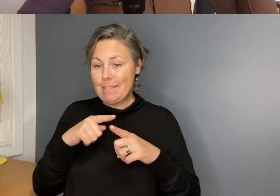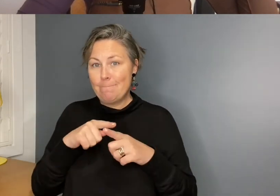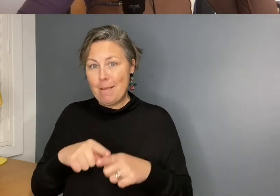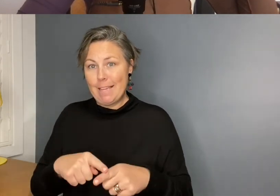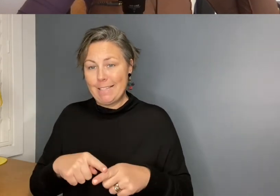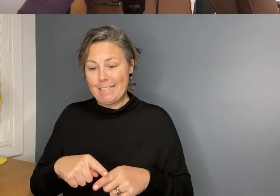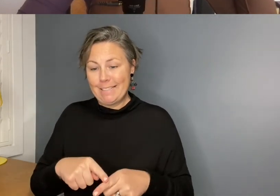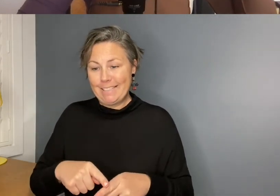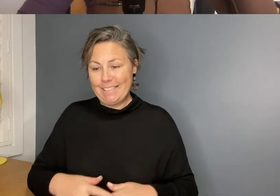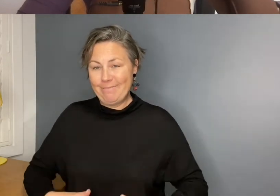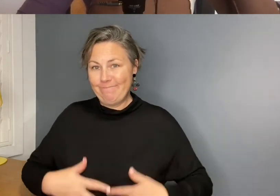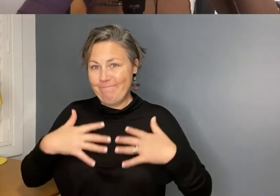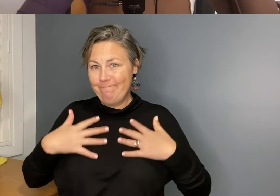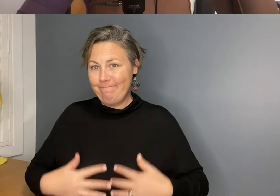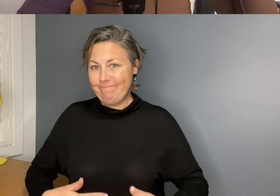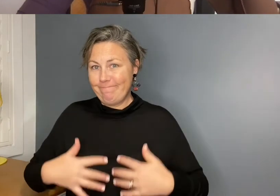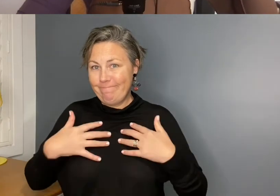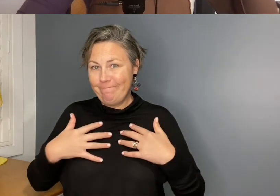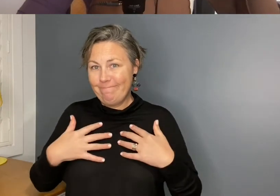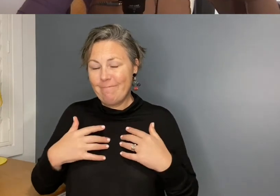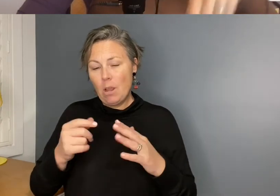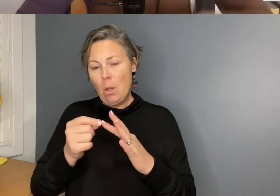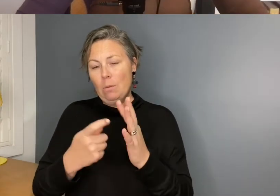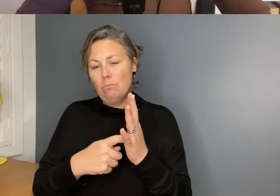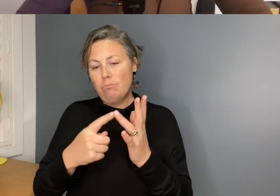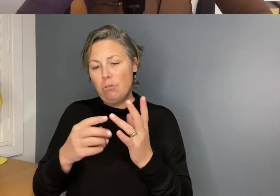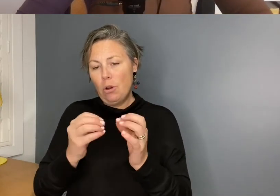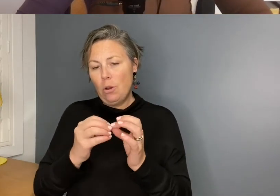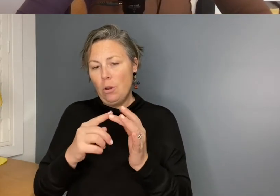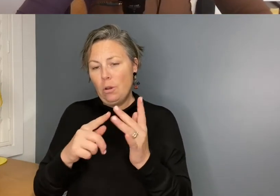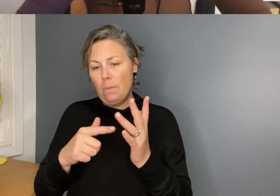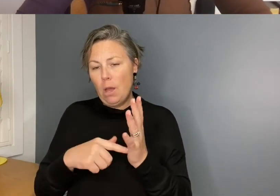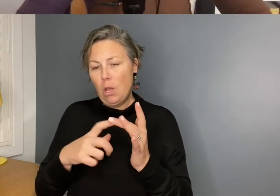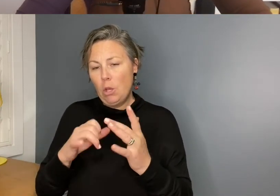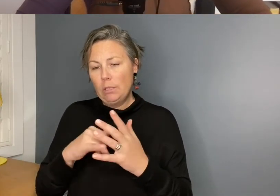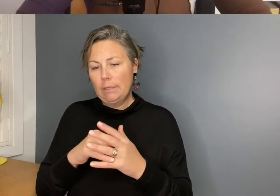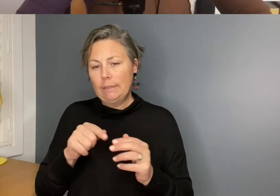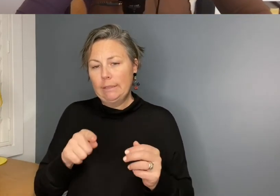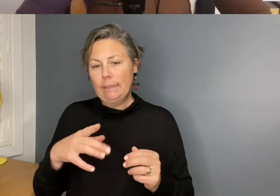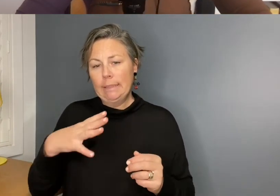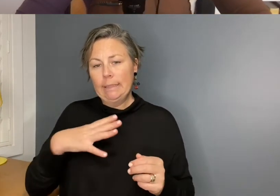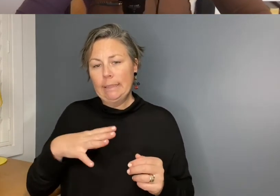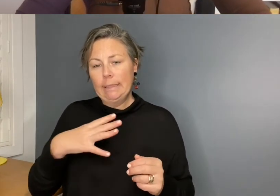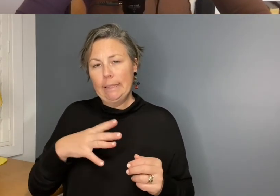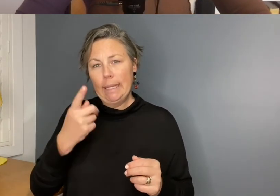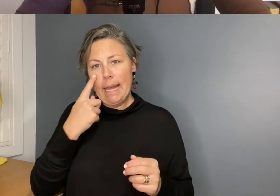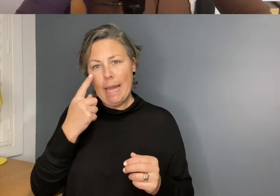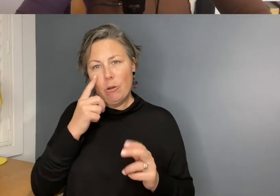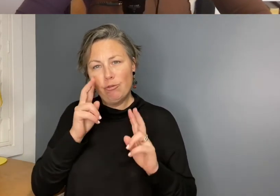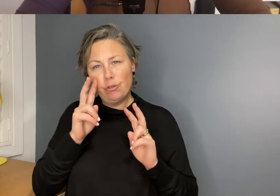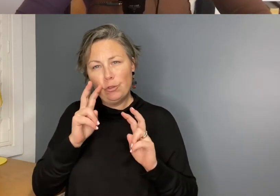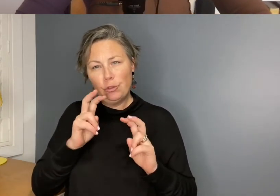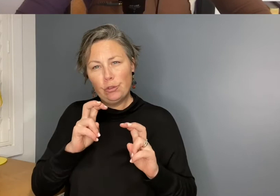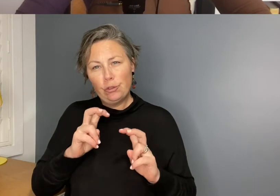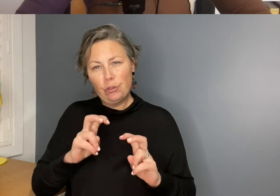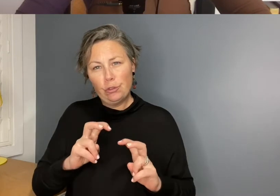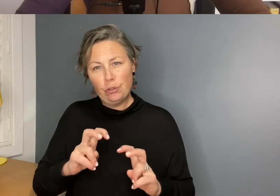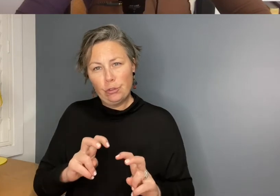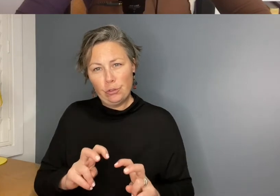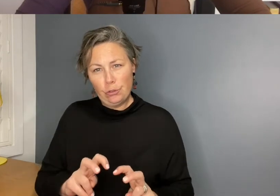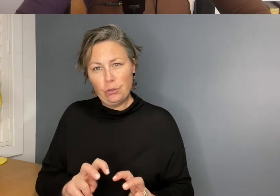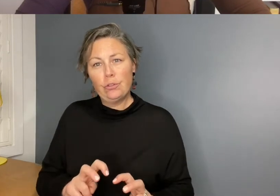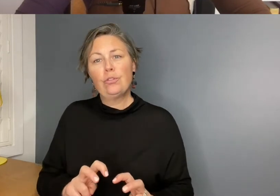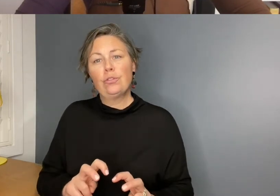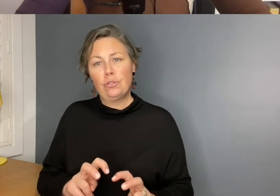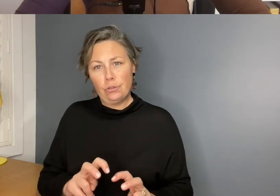immune regulation. With probiotics, it's really important to look at the research behind the individual bacterial strains that